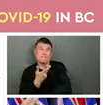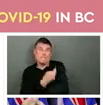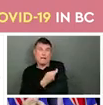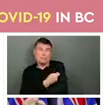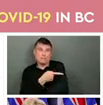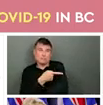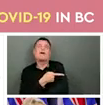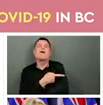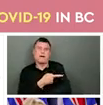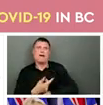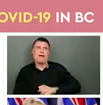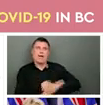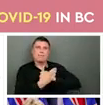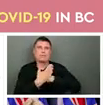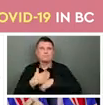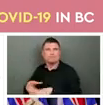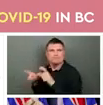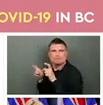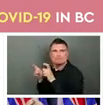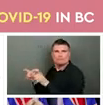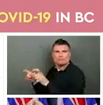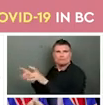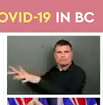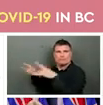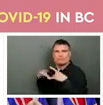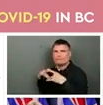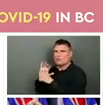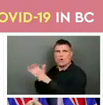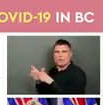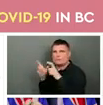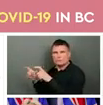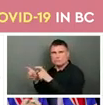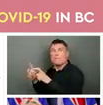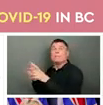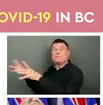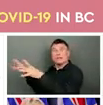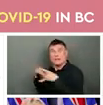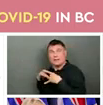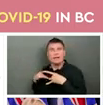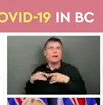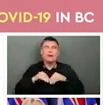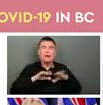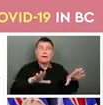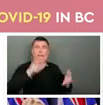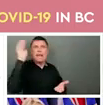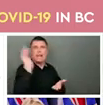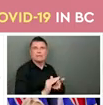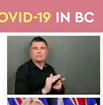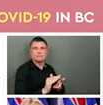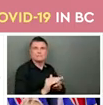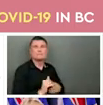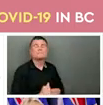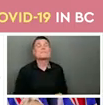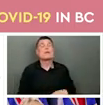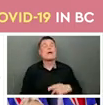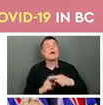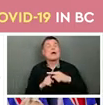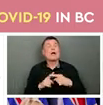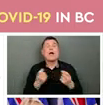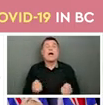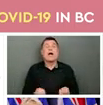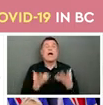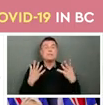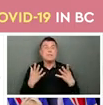the same if we look at the rates of cases per 100,000 population by local health area. It's really gratifying to